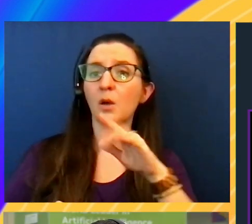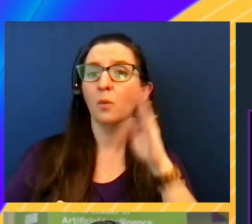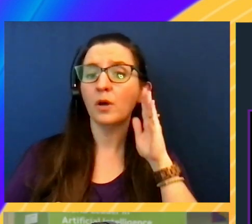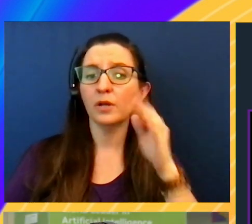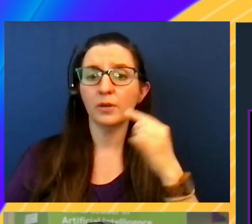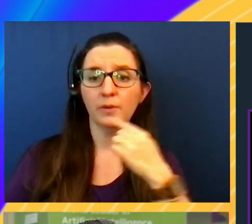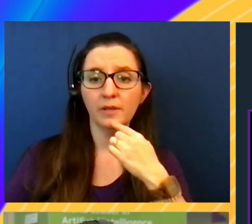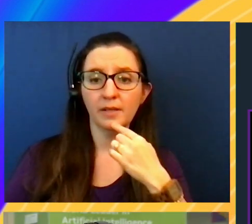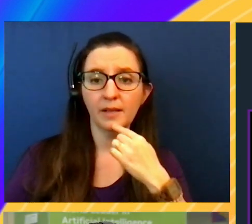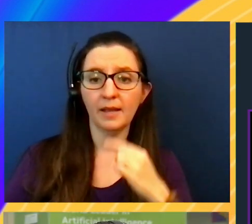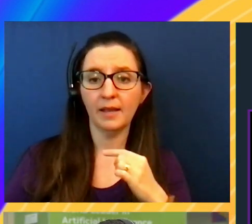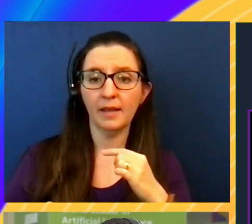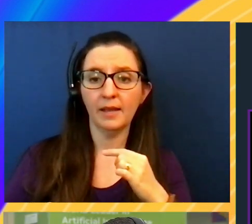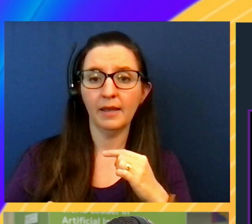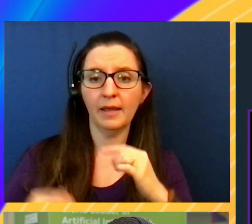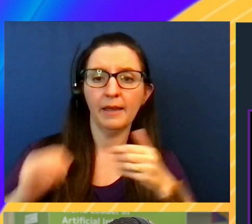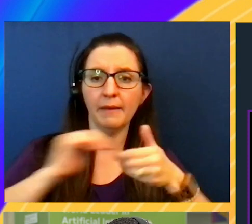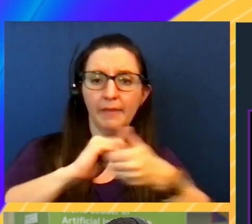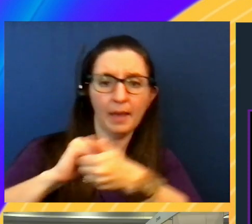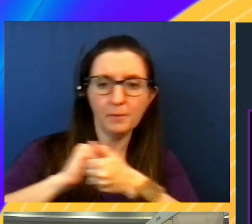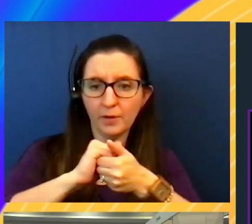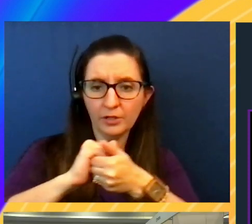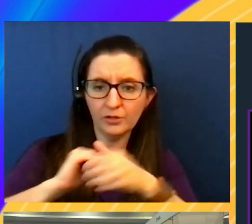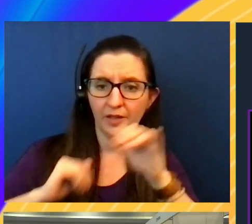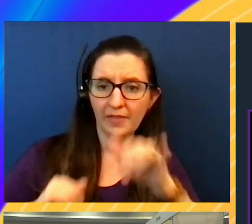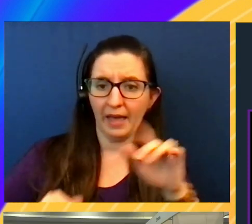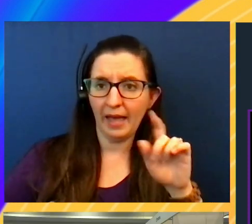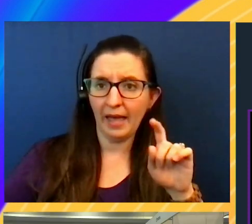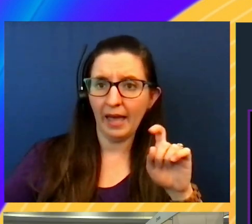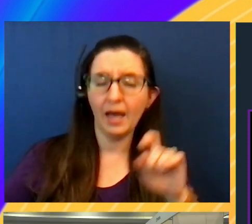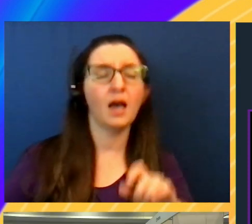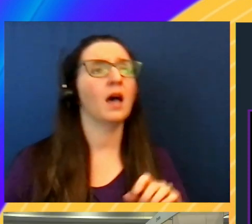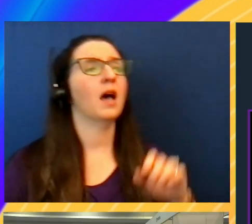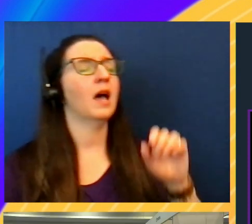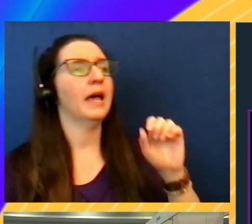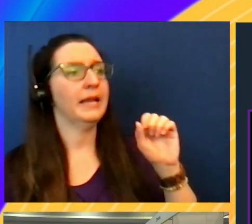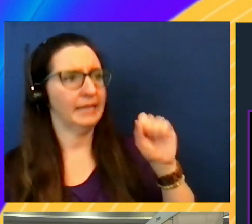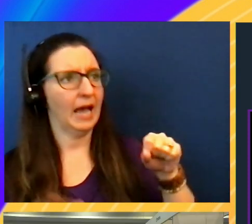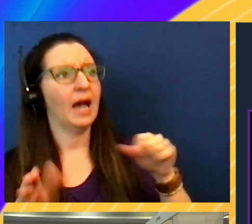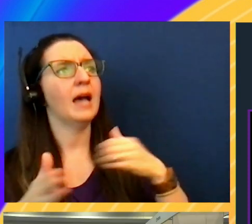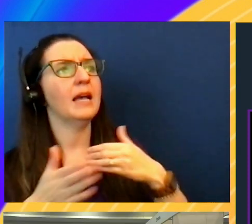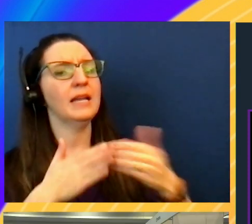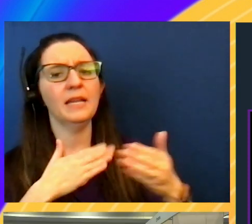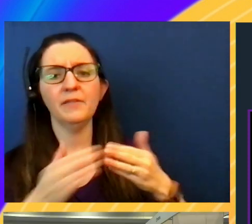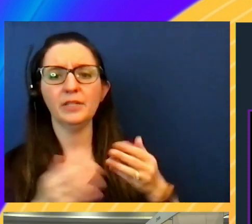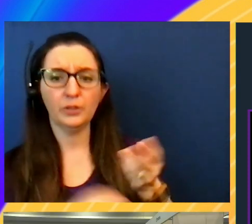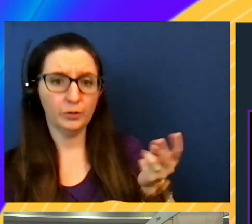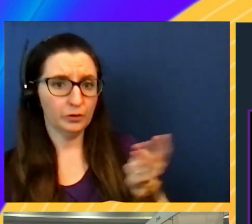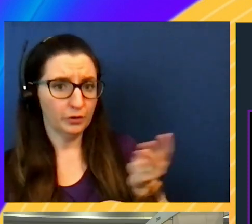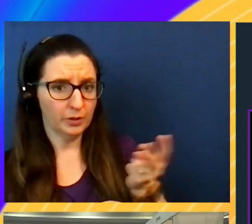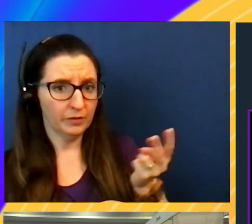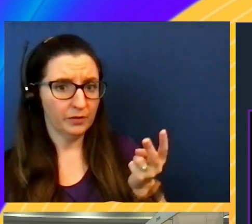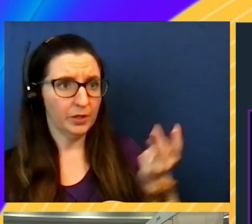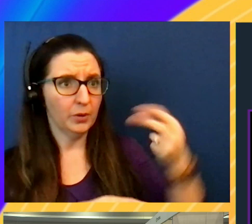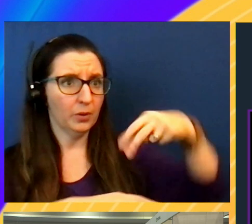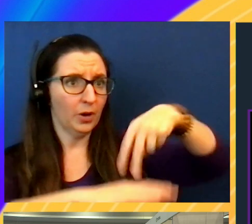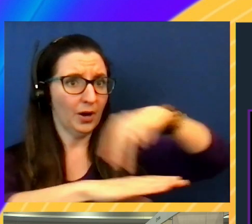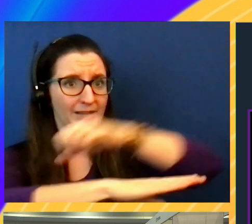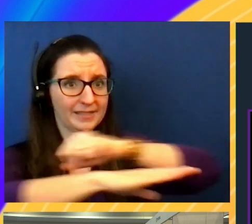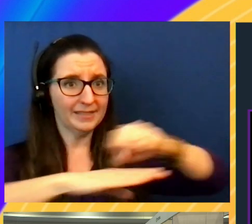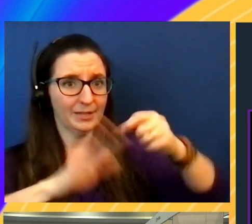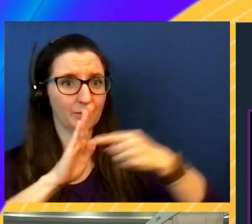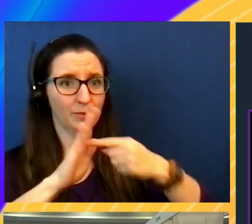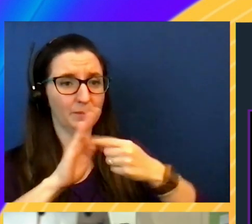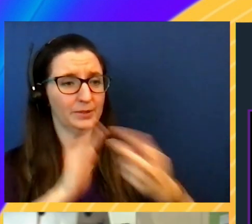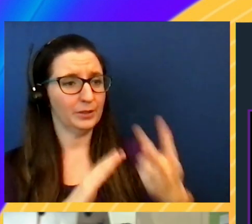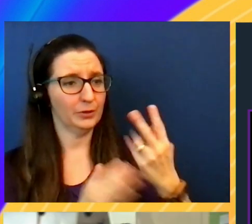collaboration. It's key. And I think, even just the two of you up here on stage representing 2 parts